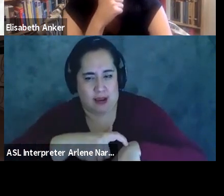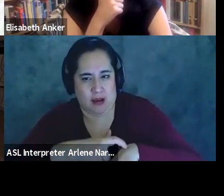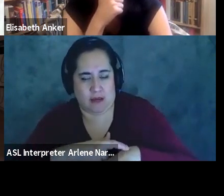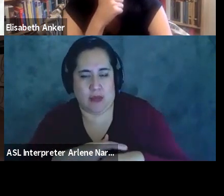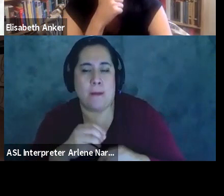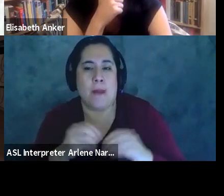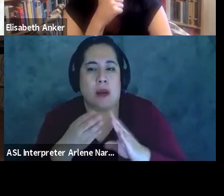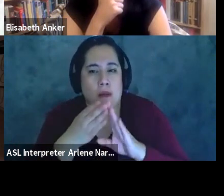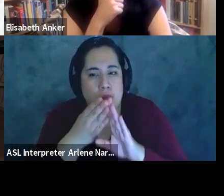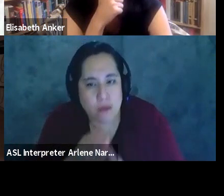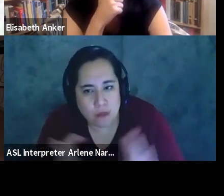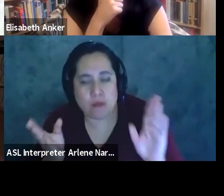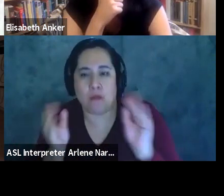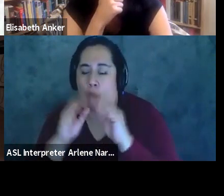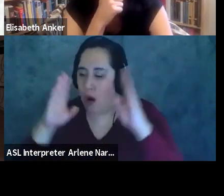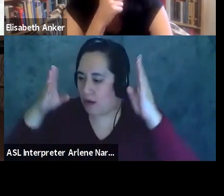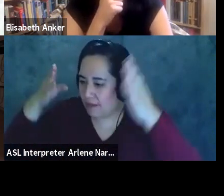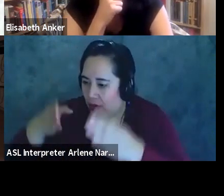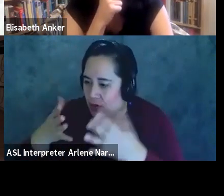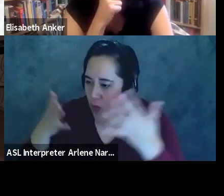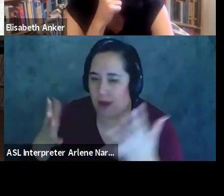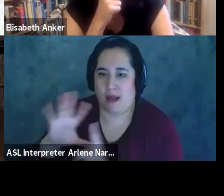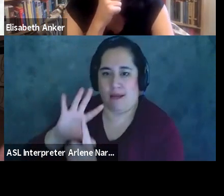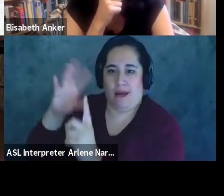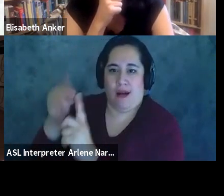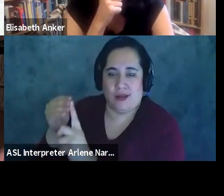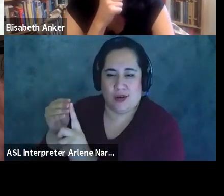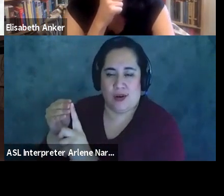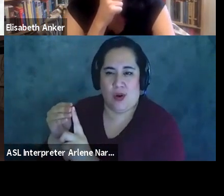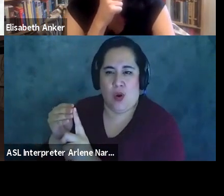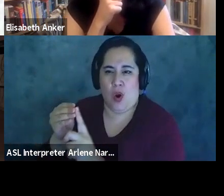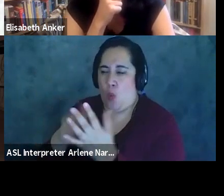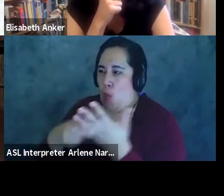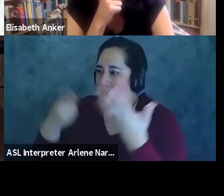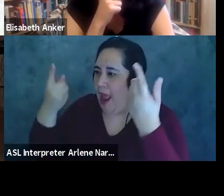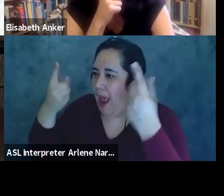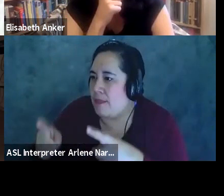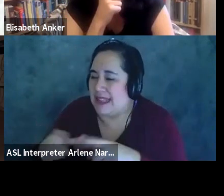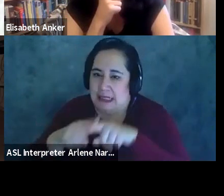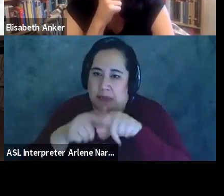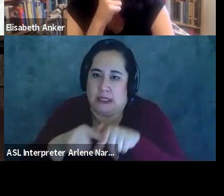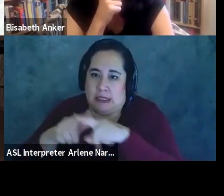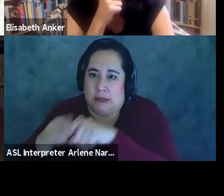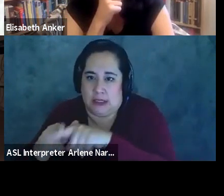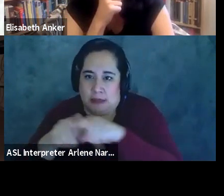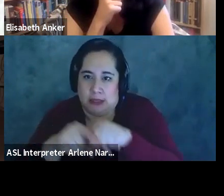broader cultural preoccupation being with chance and contingency. So